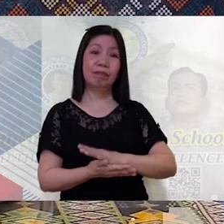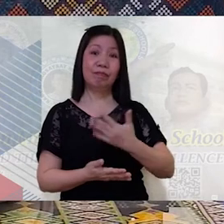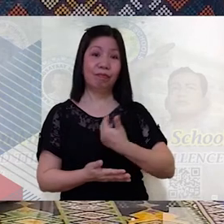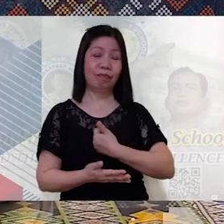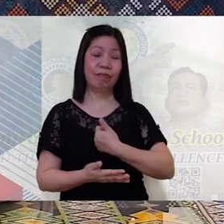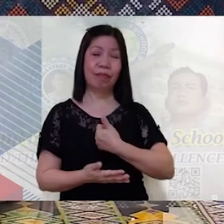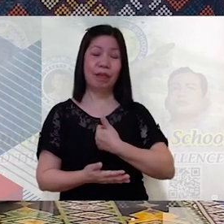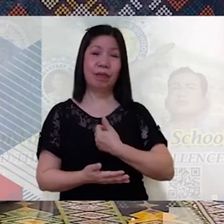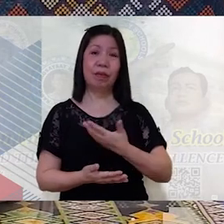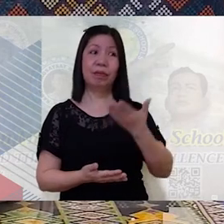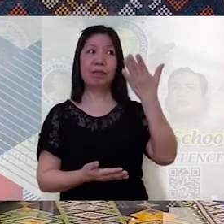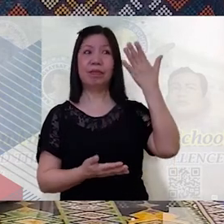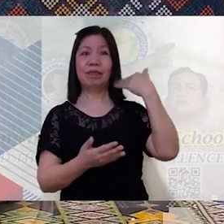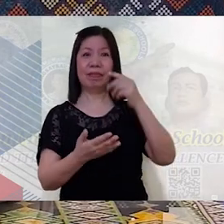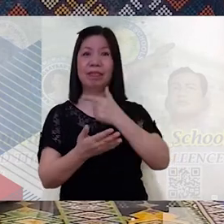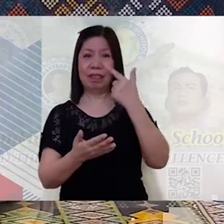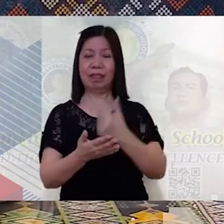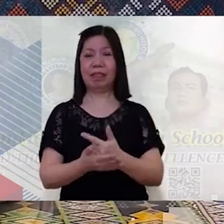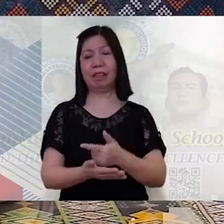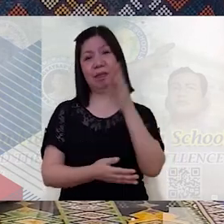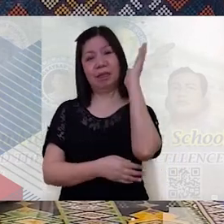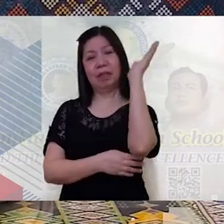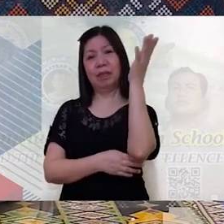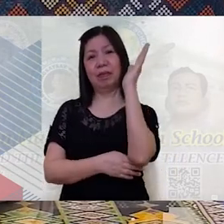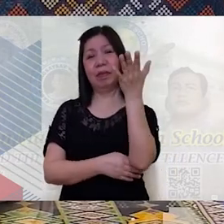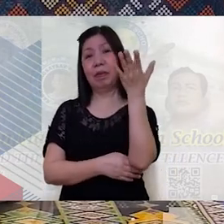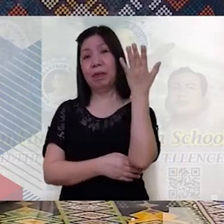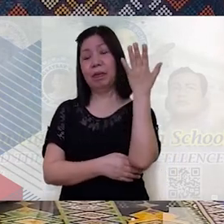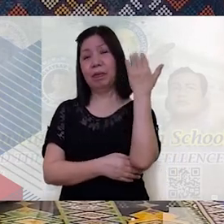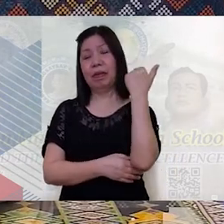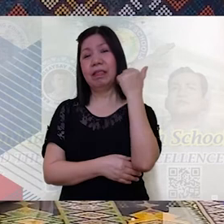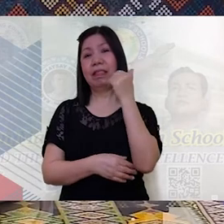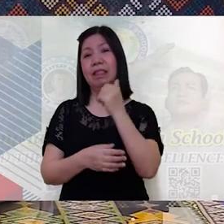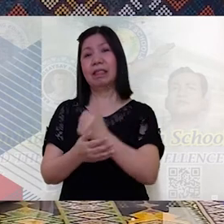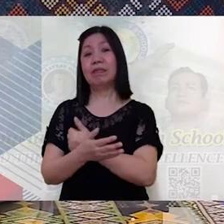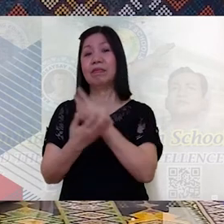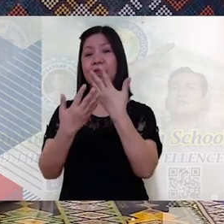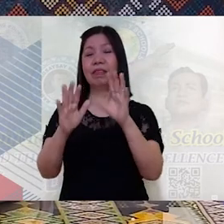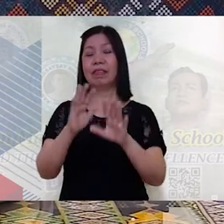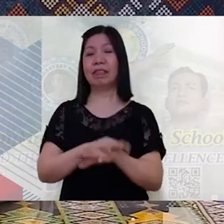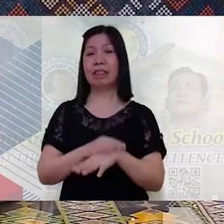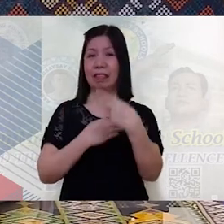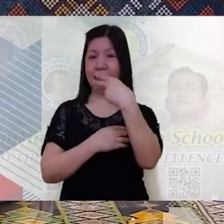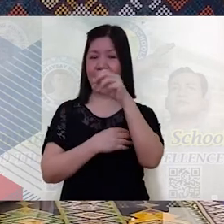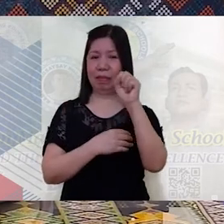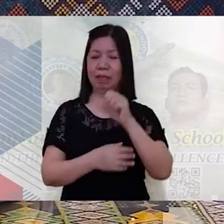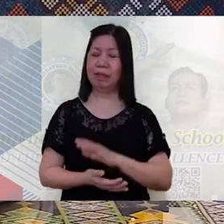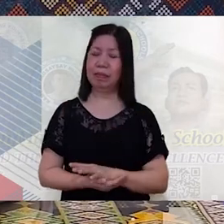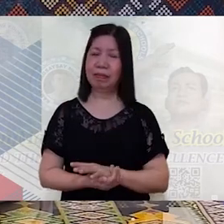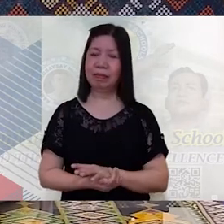who our graduation speaker was when I finished high